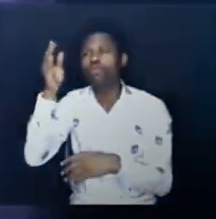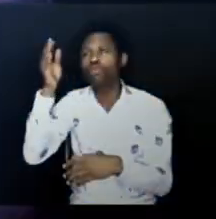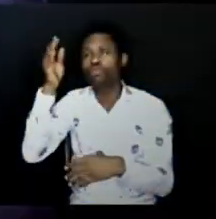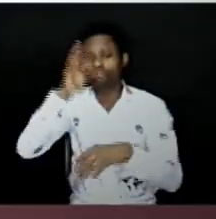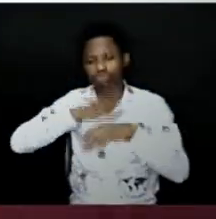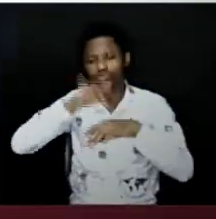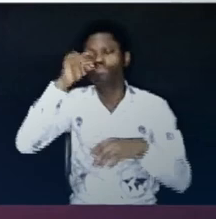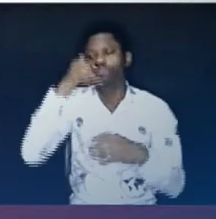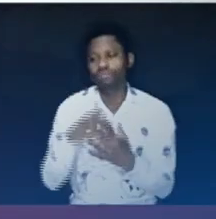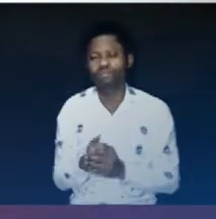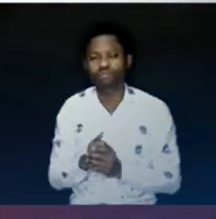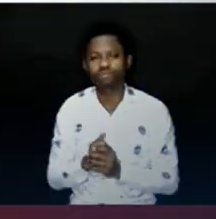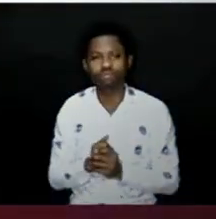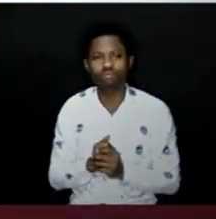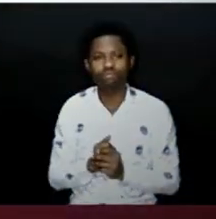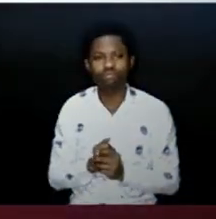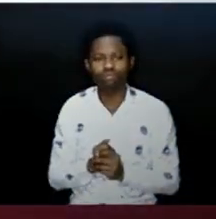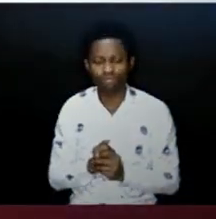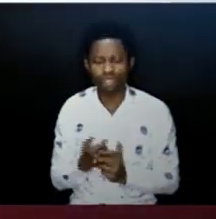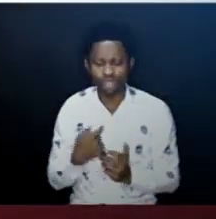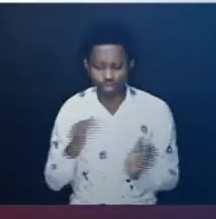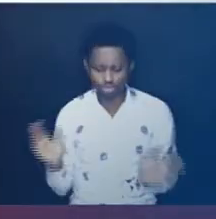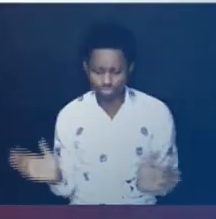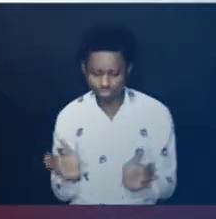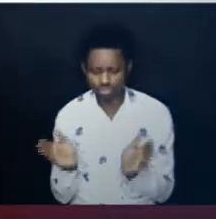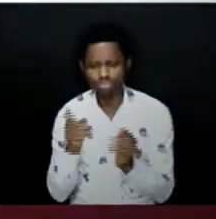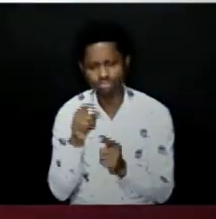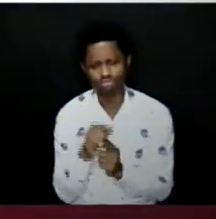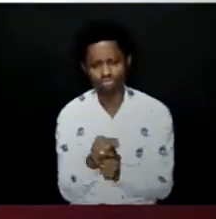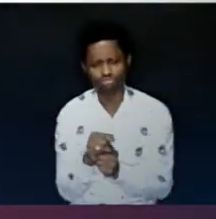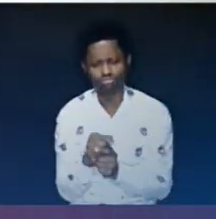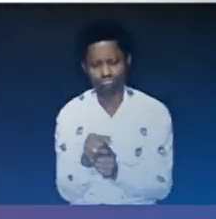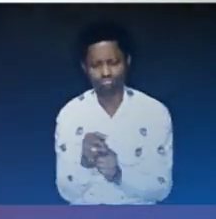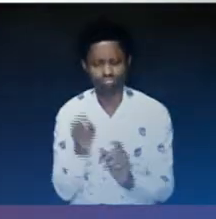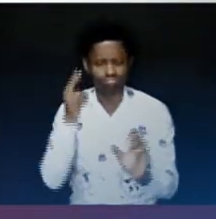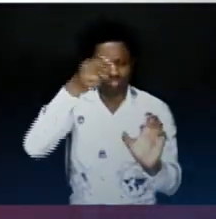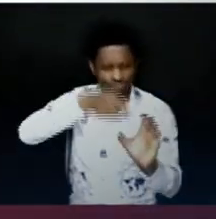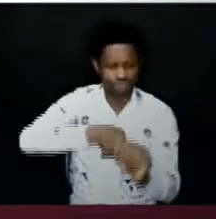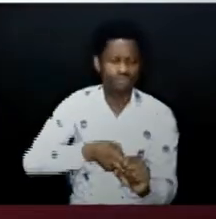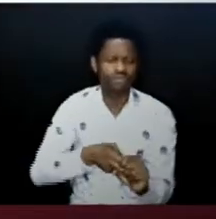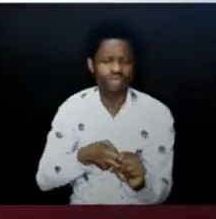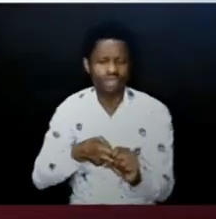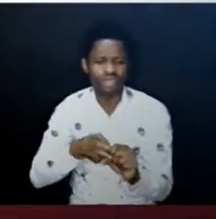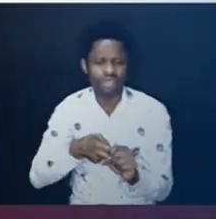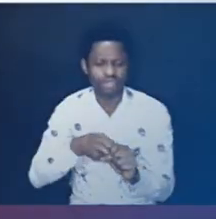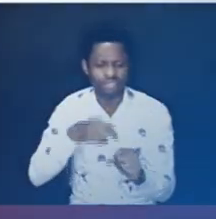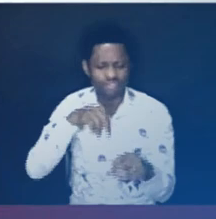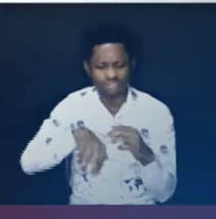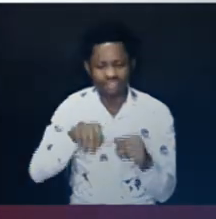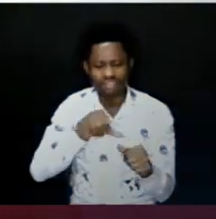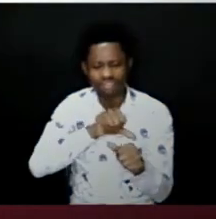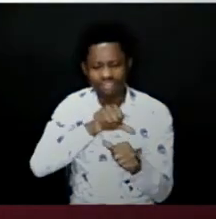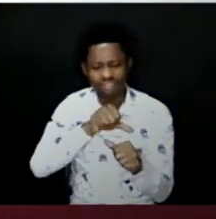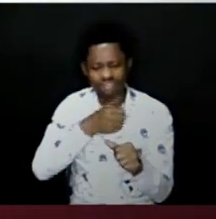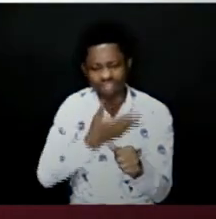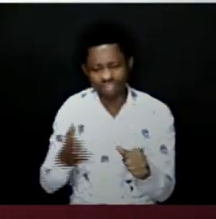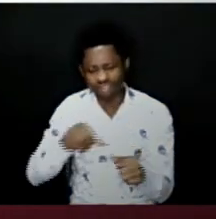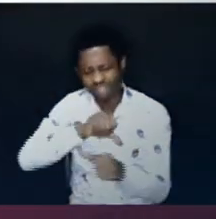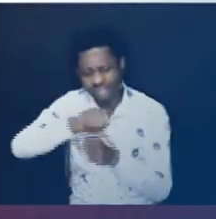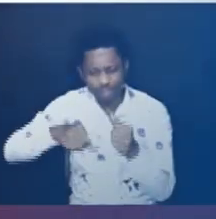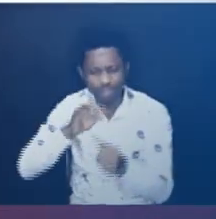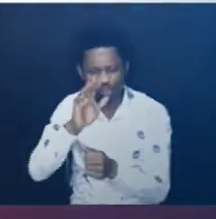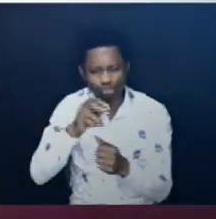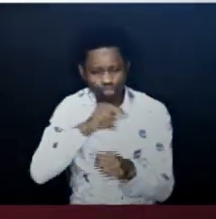will encourage you to get involved in the affairs of your nations. For we